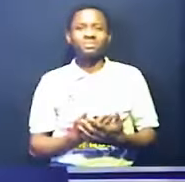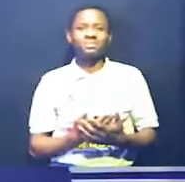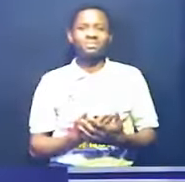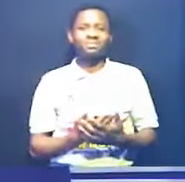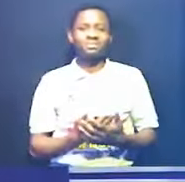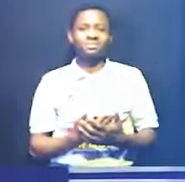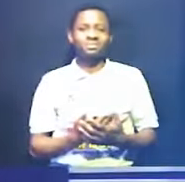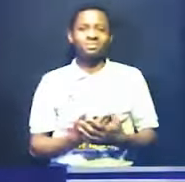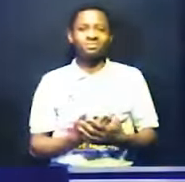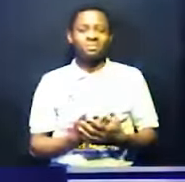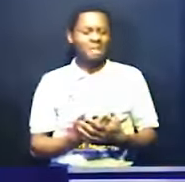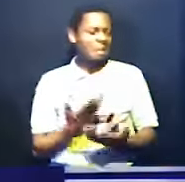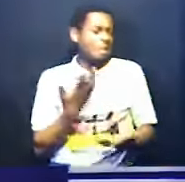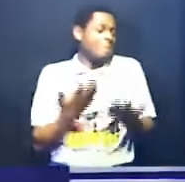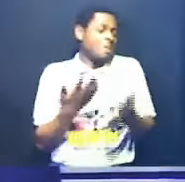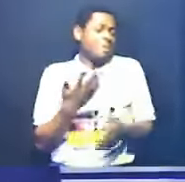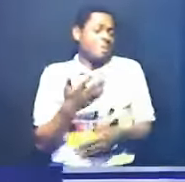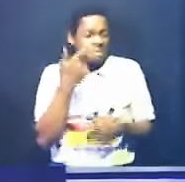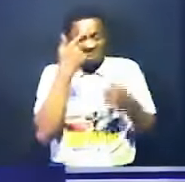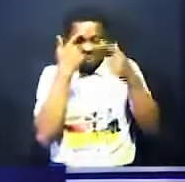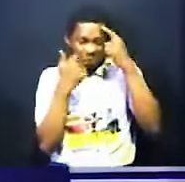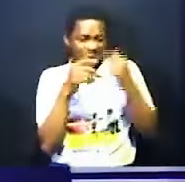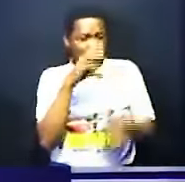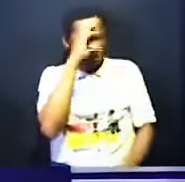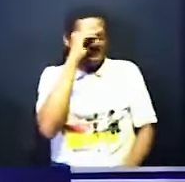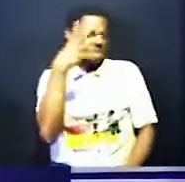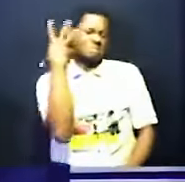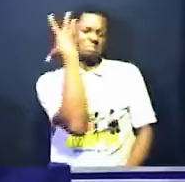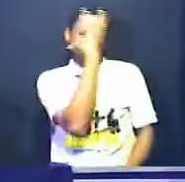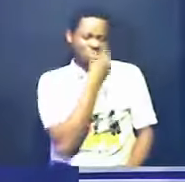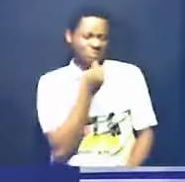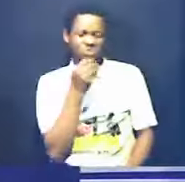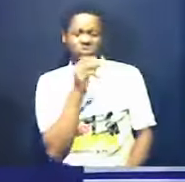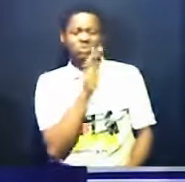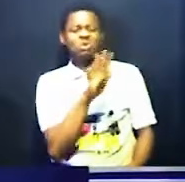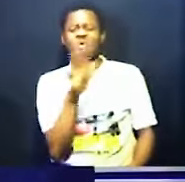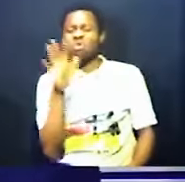the father didn't want to say anything about it.